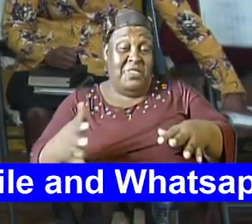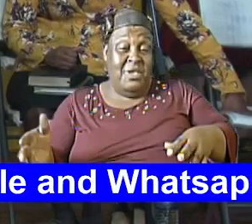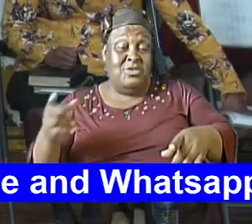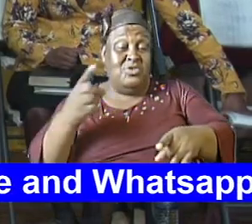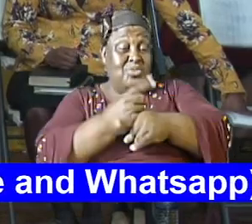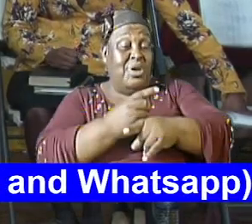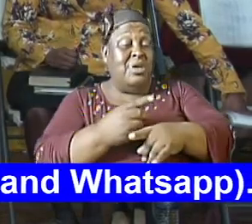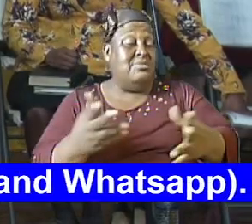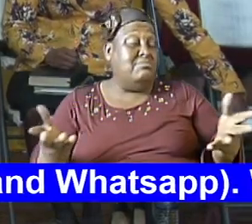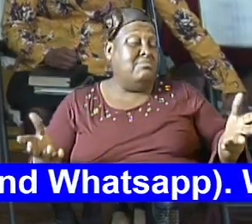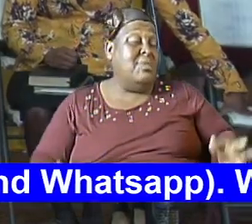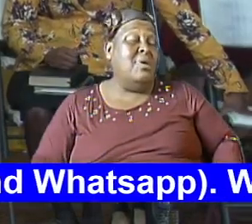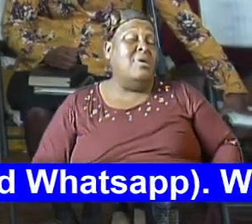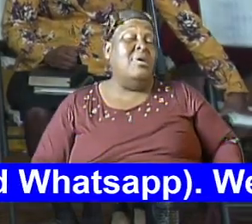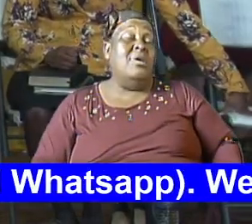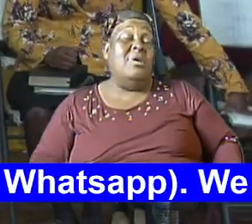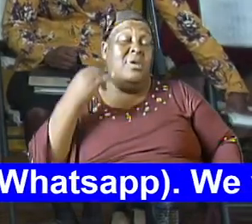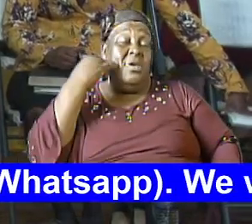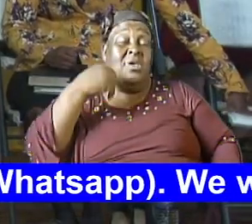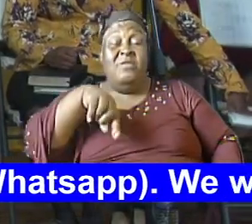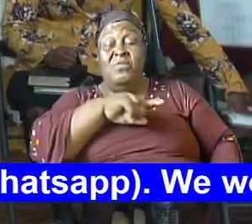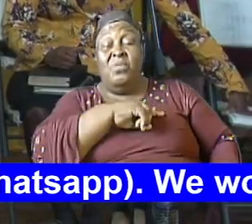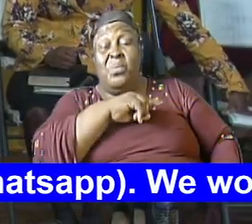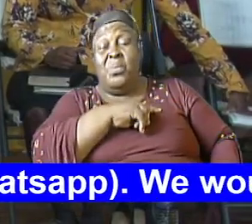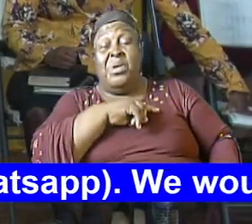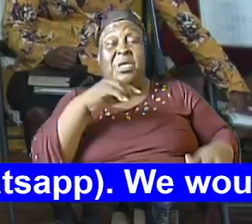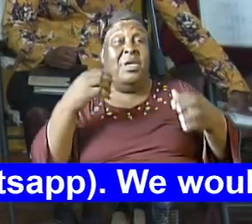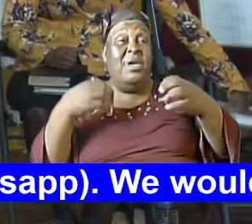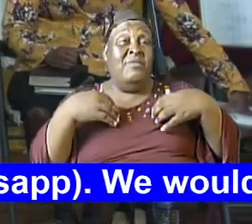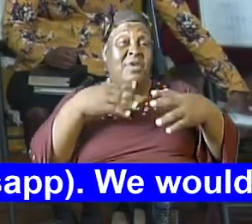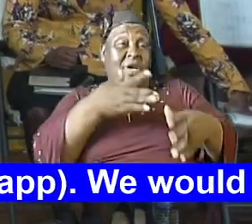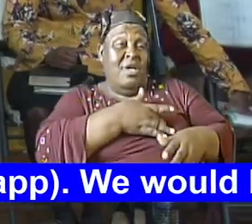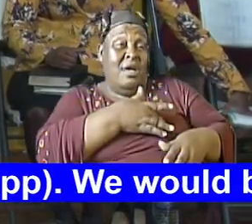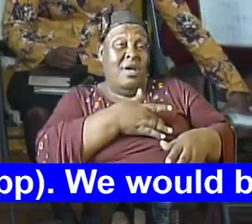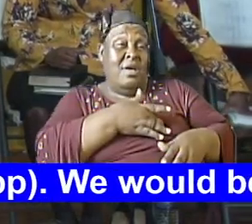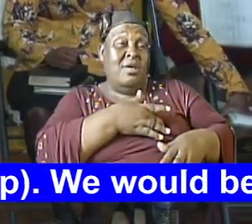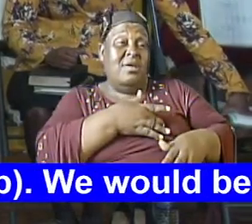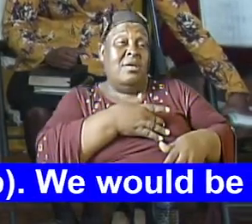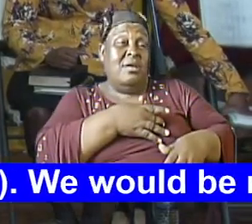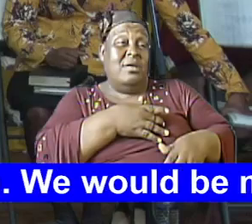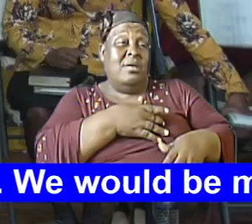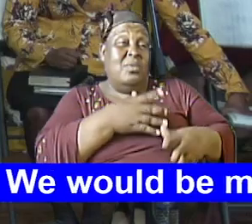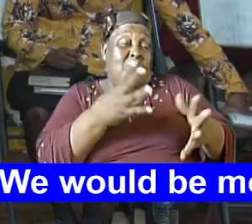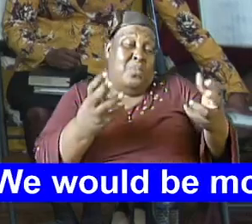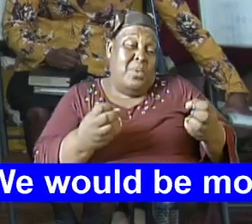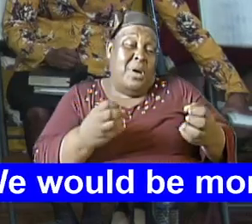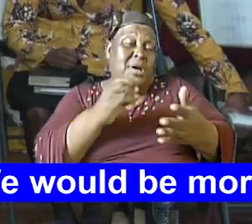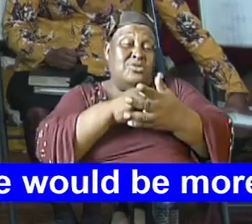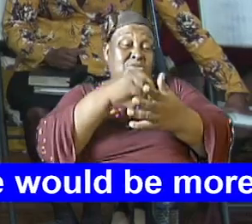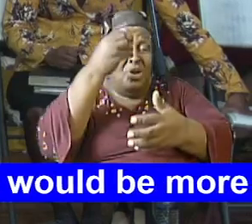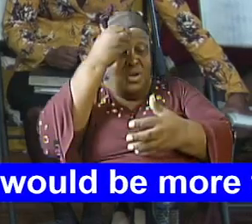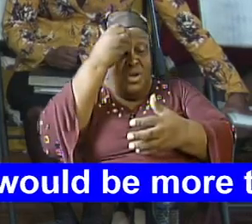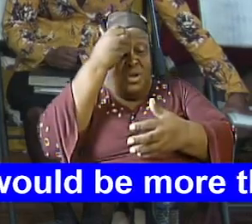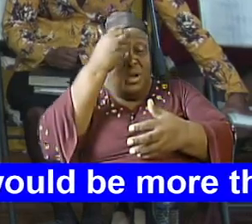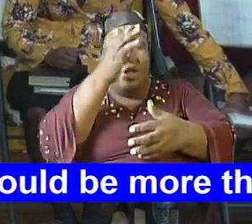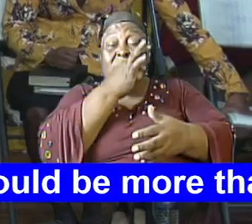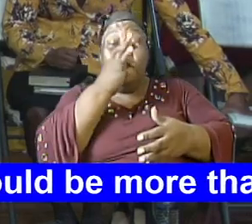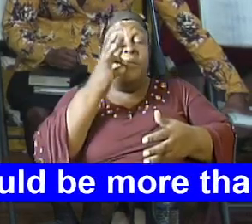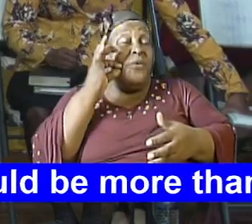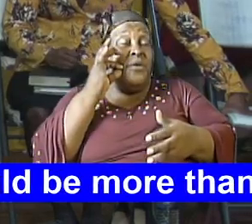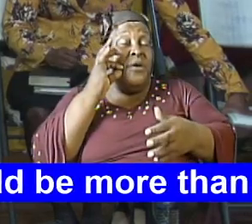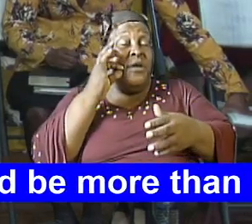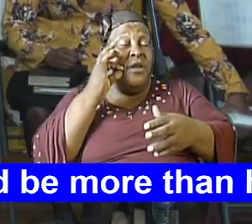But if we have a heart to, you know, humbly learn, praying helps, fasting